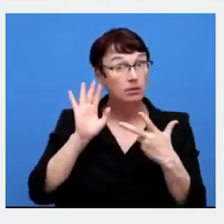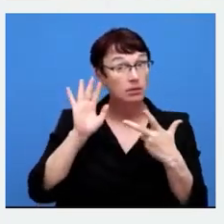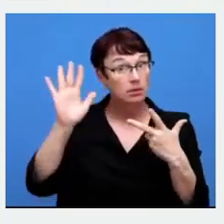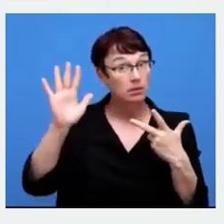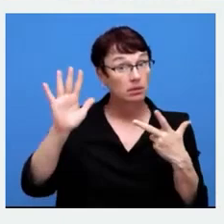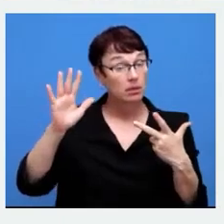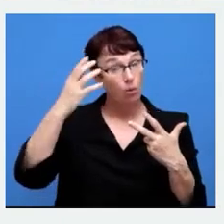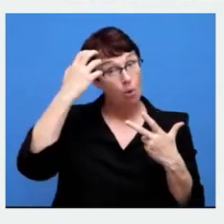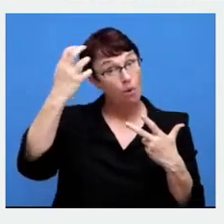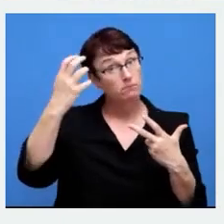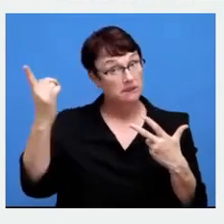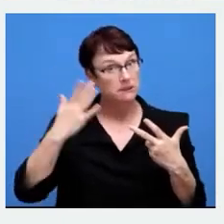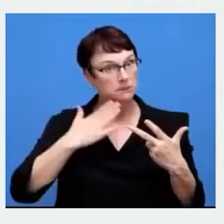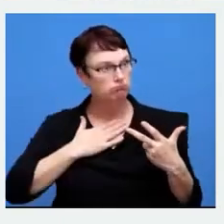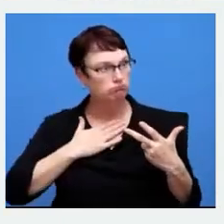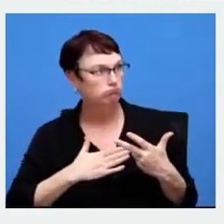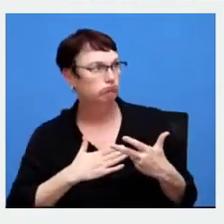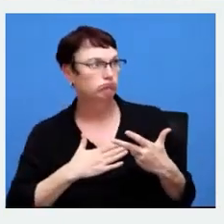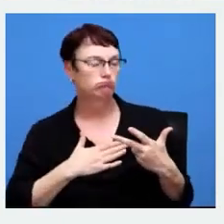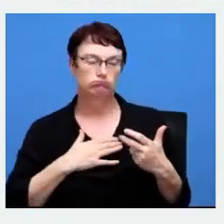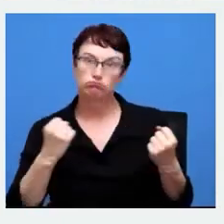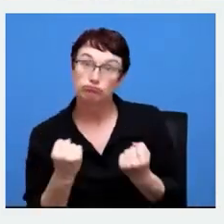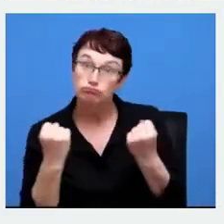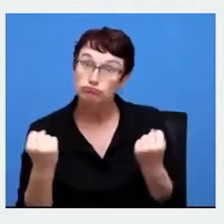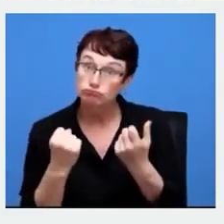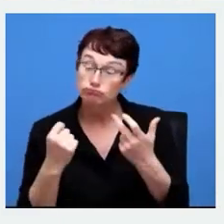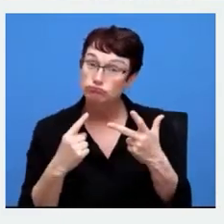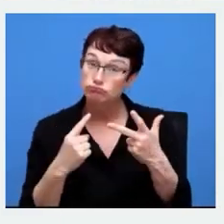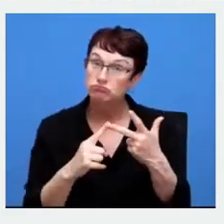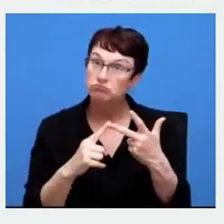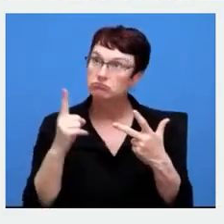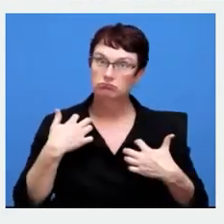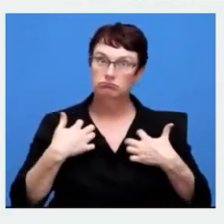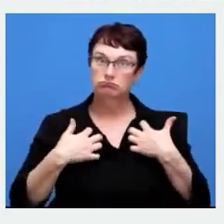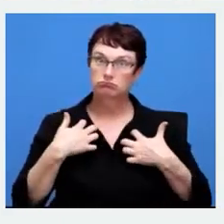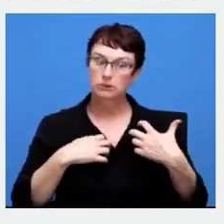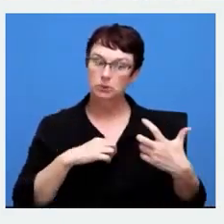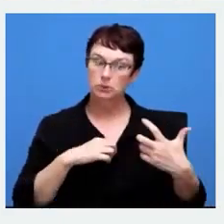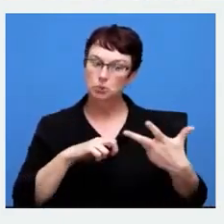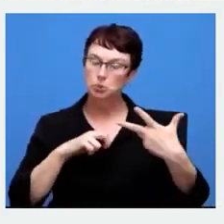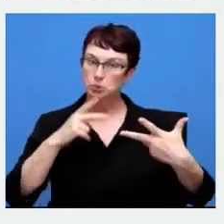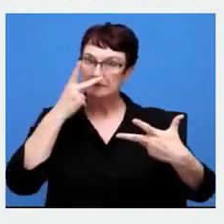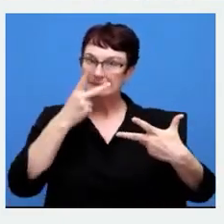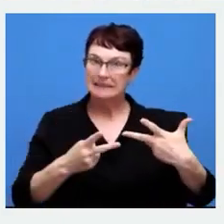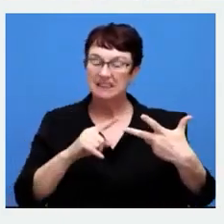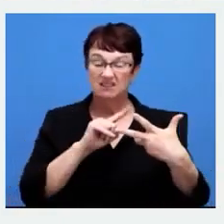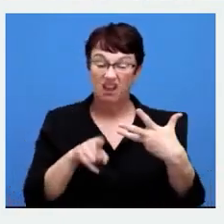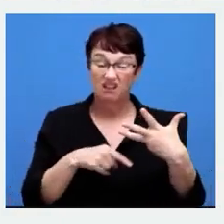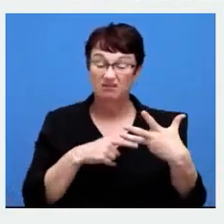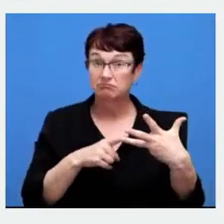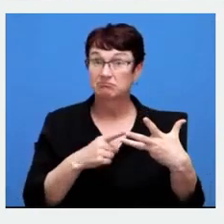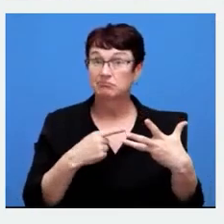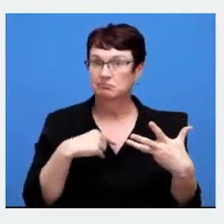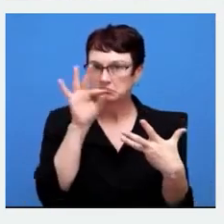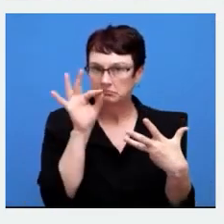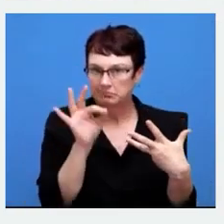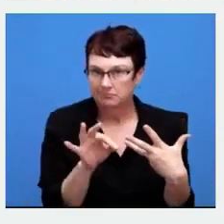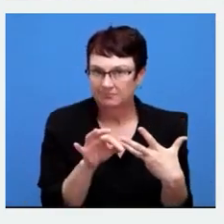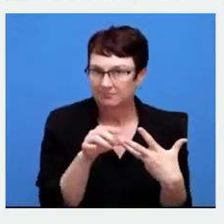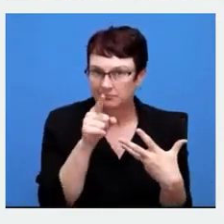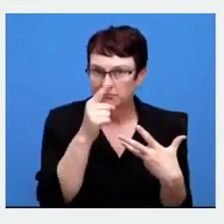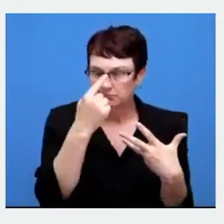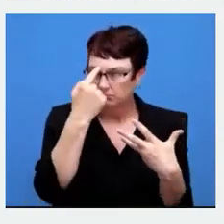what you see, what can be done better, or which fields can be involved in the